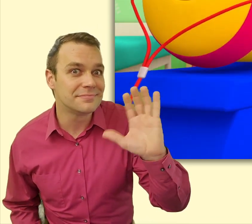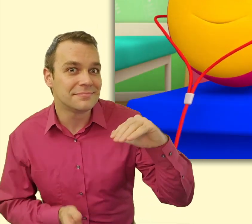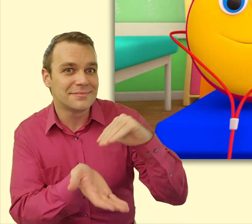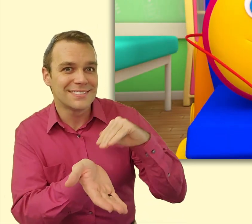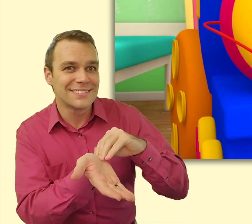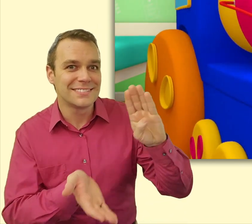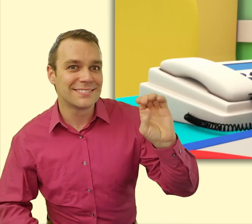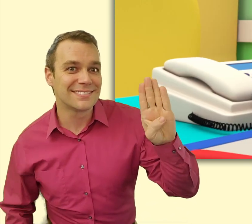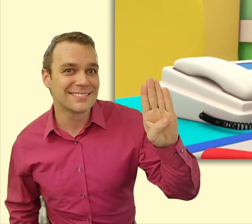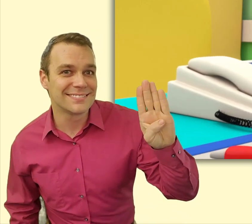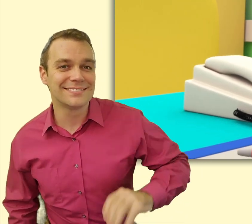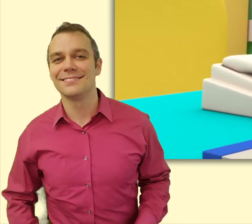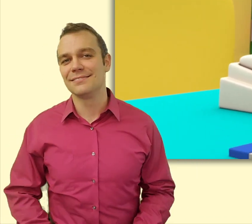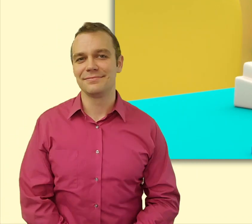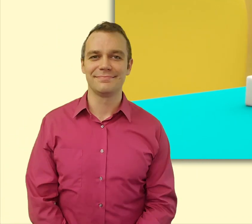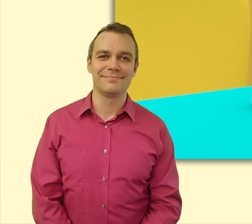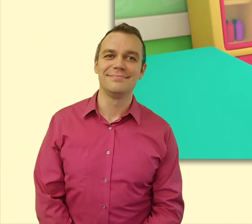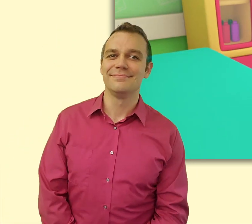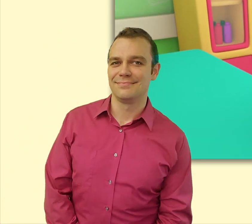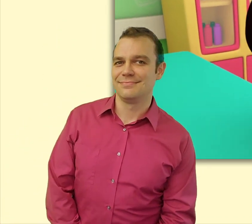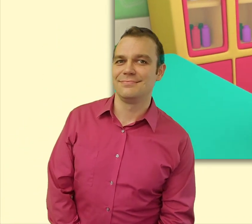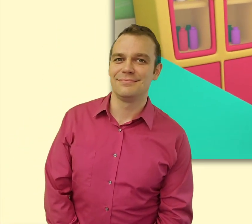Hello, Dr. Bob.